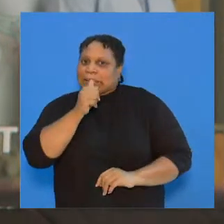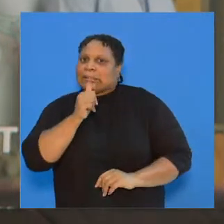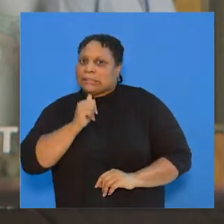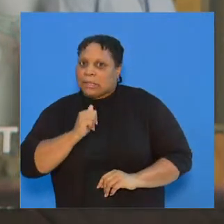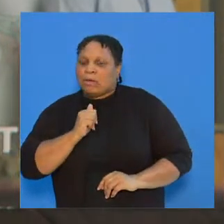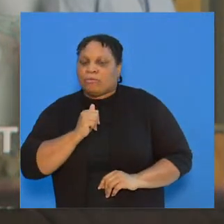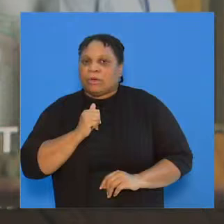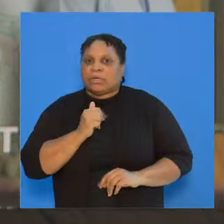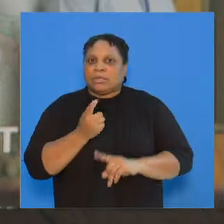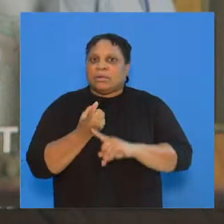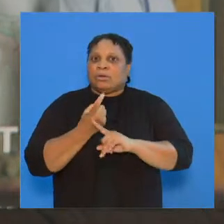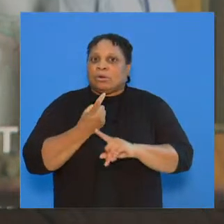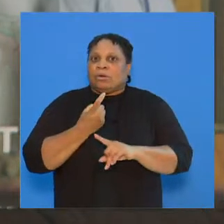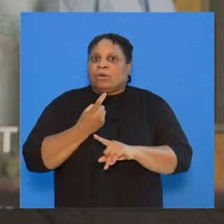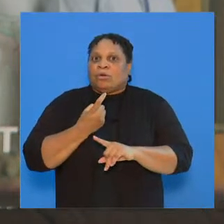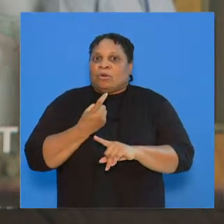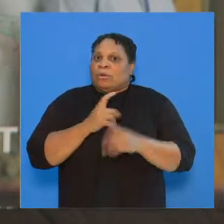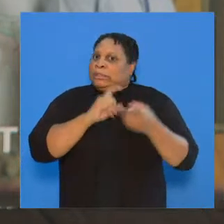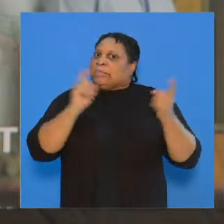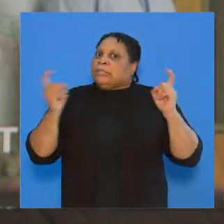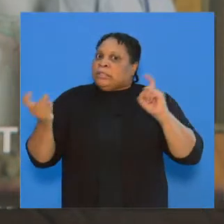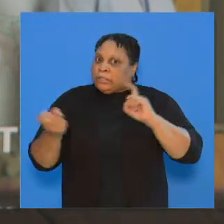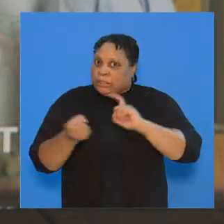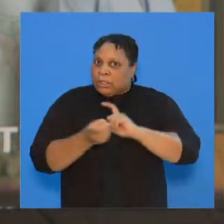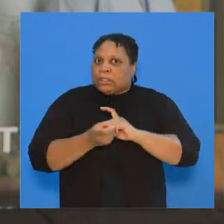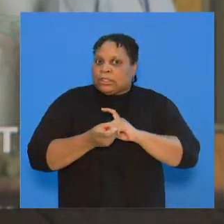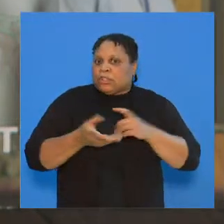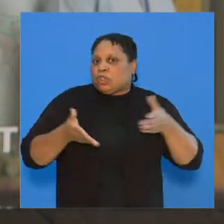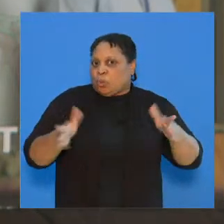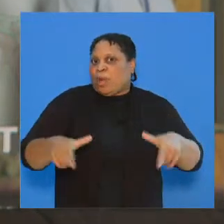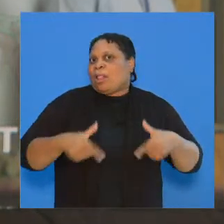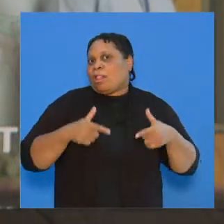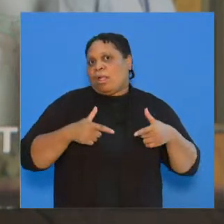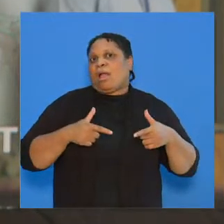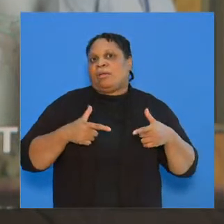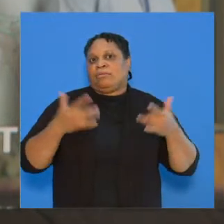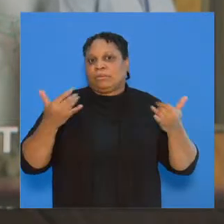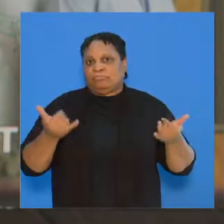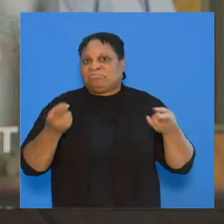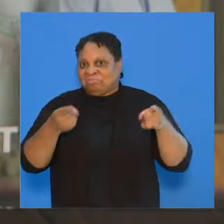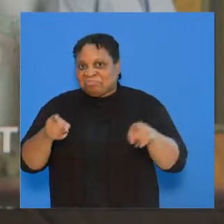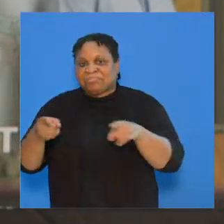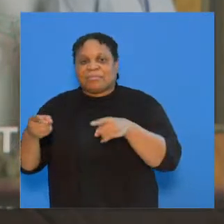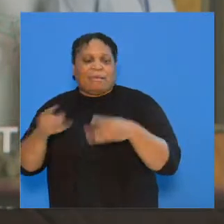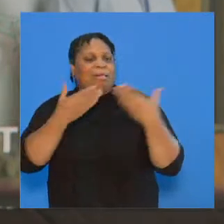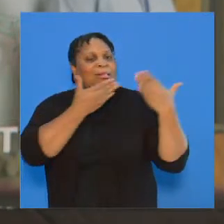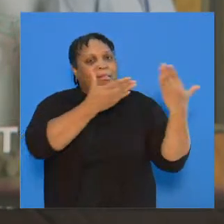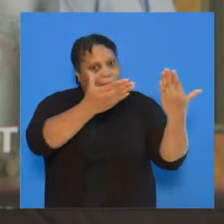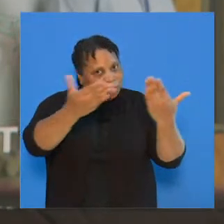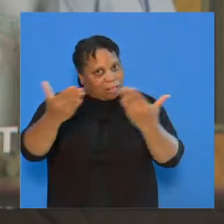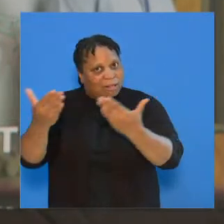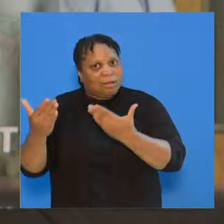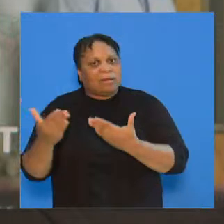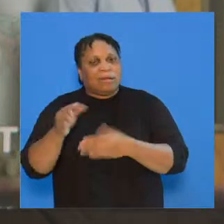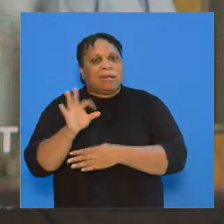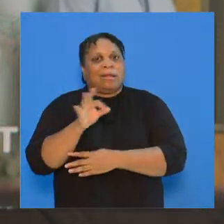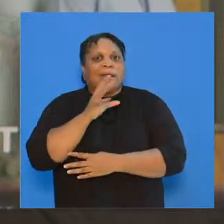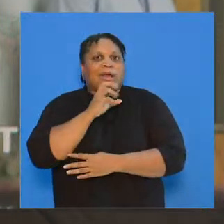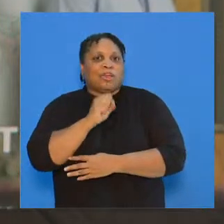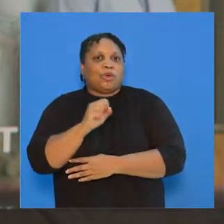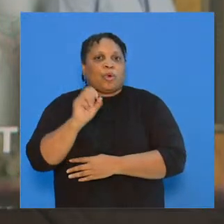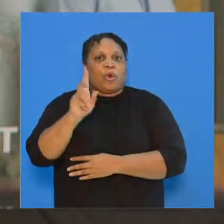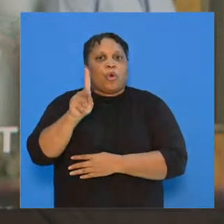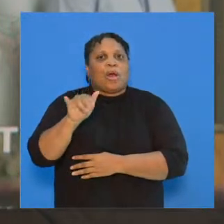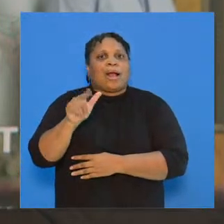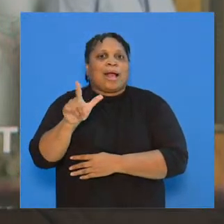effects of which this change in our way of life has caused. Thank you also to 9-year-old Kylie Hollis